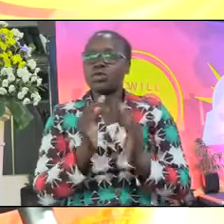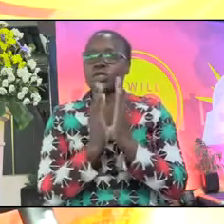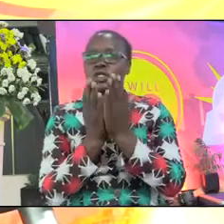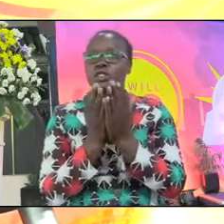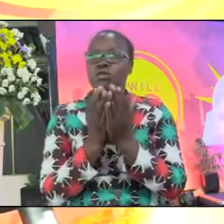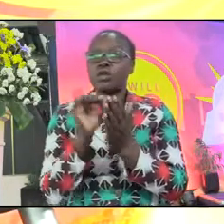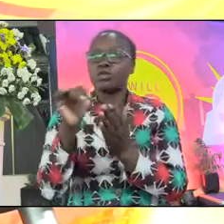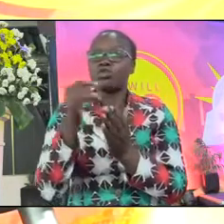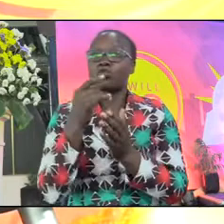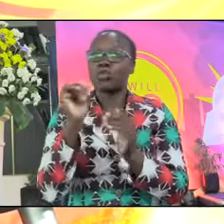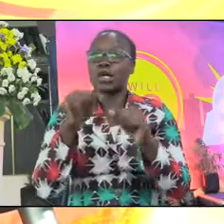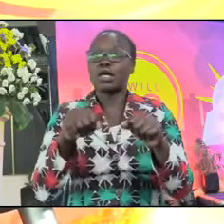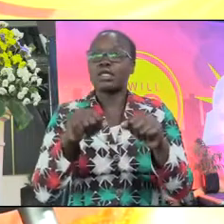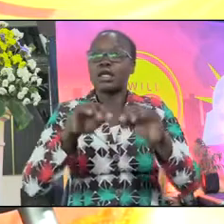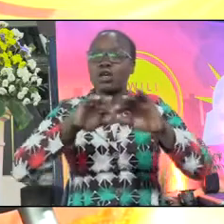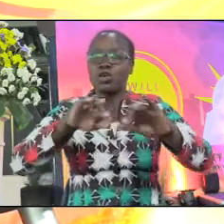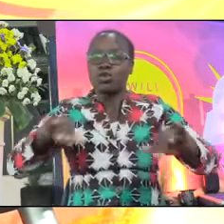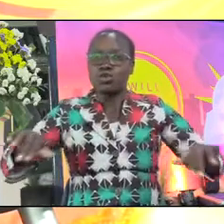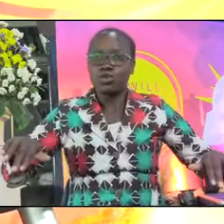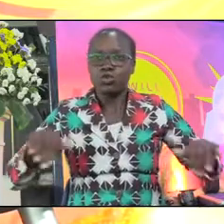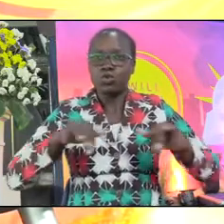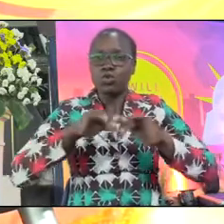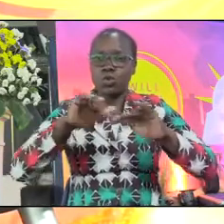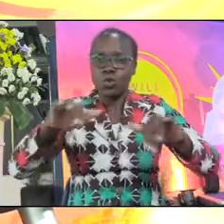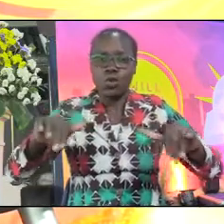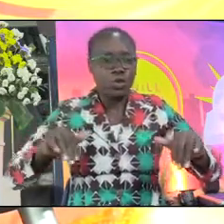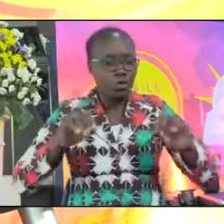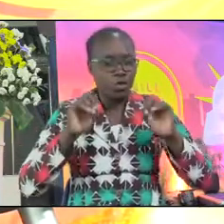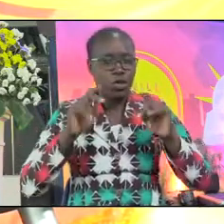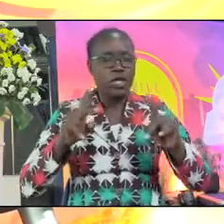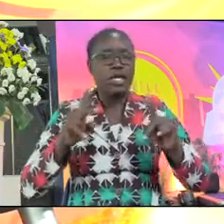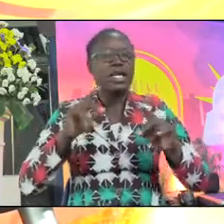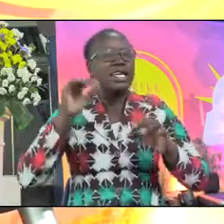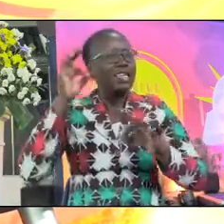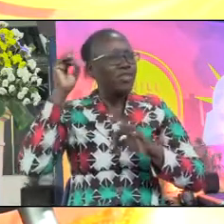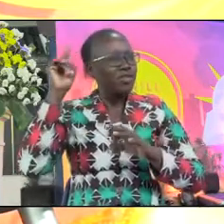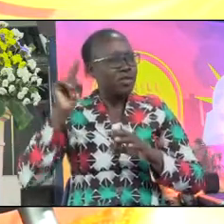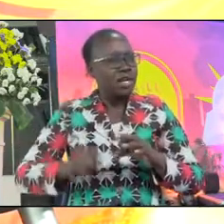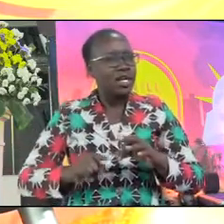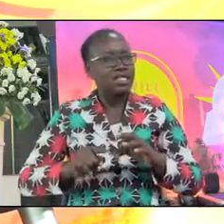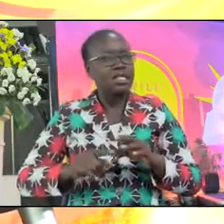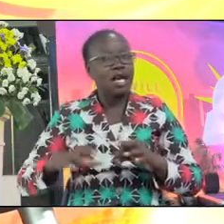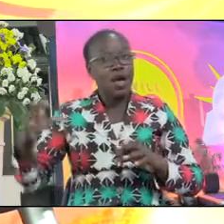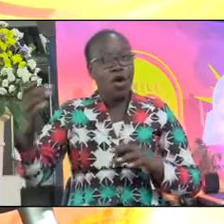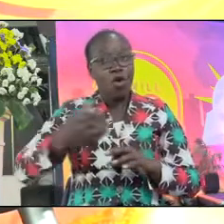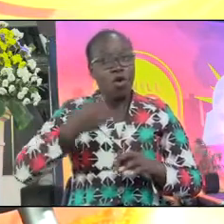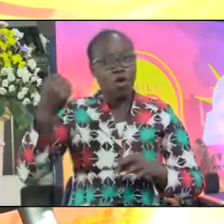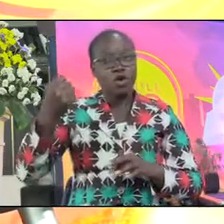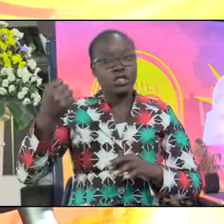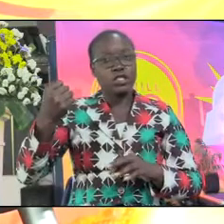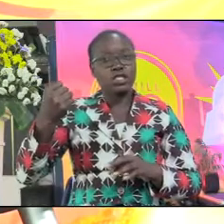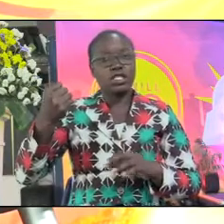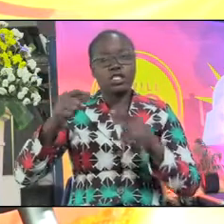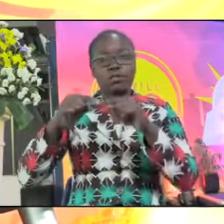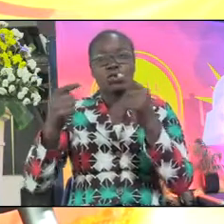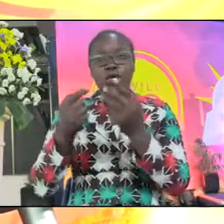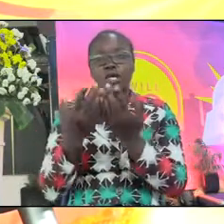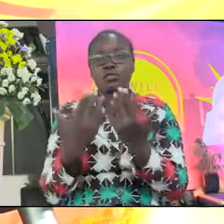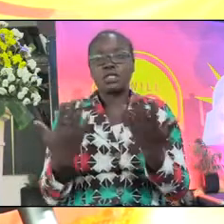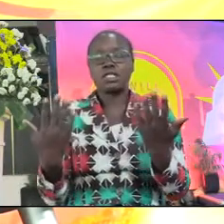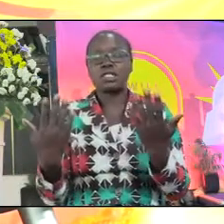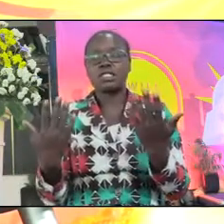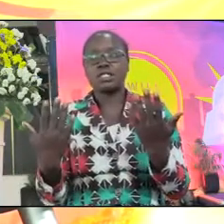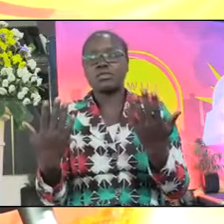who can, swim for the shore. But those who can't, do what? Grab onto a broken